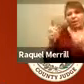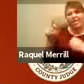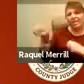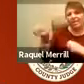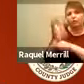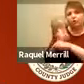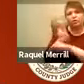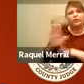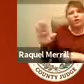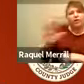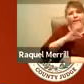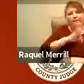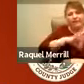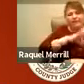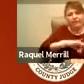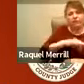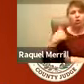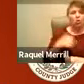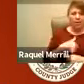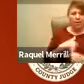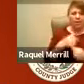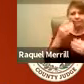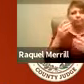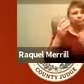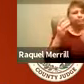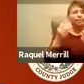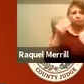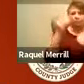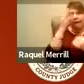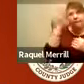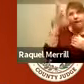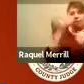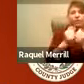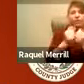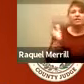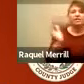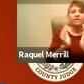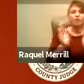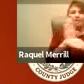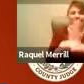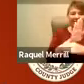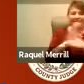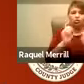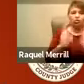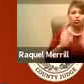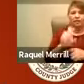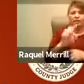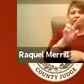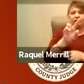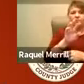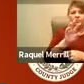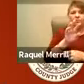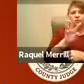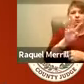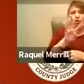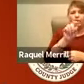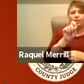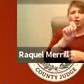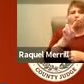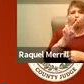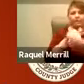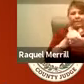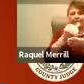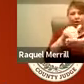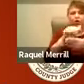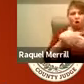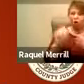their benefit. So we came up with a small business grant. We allocated $4.2 million. So businesses can